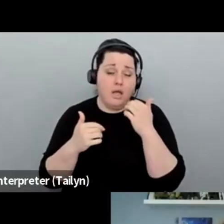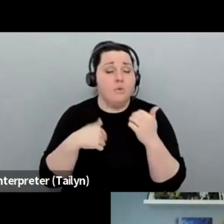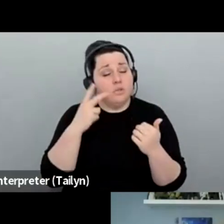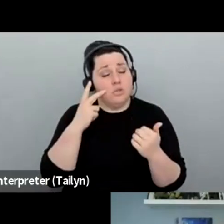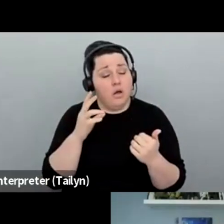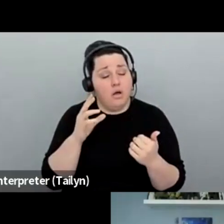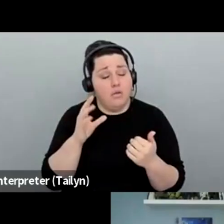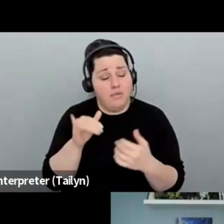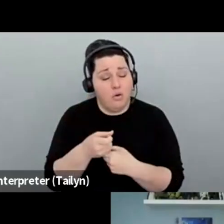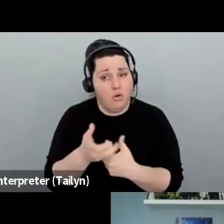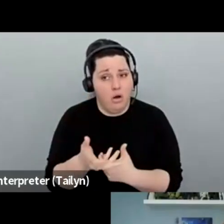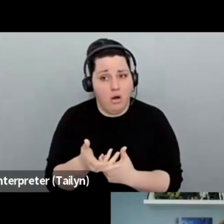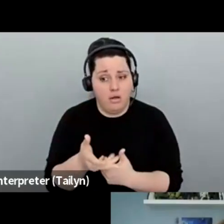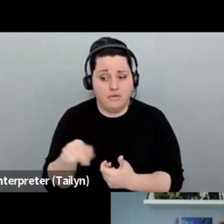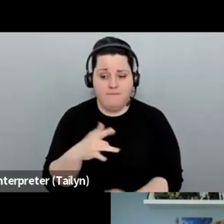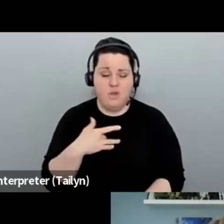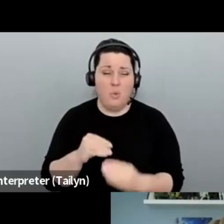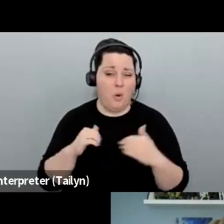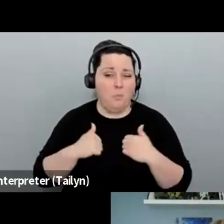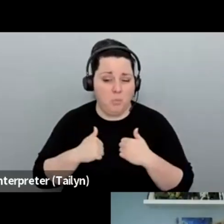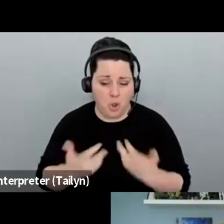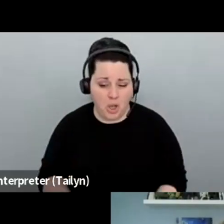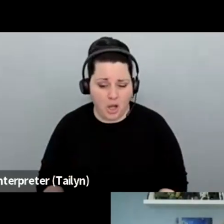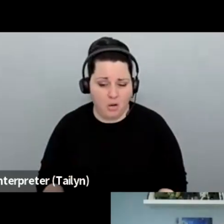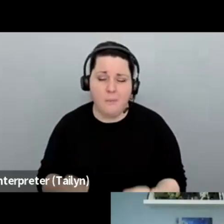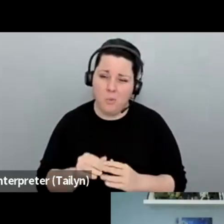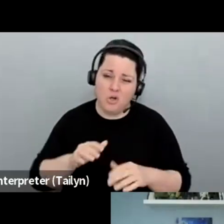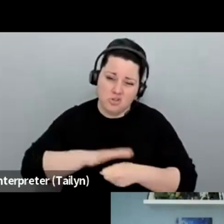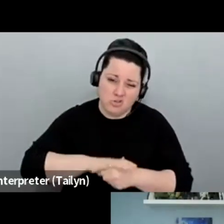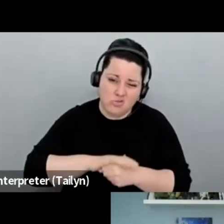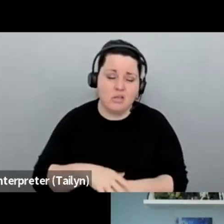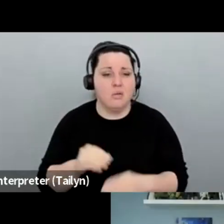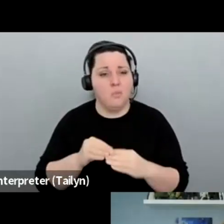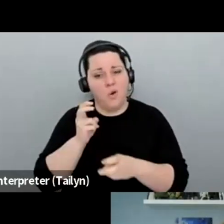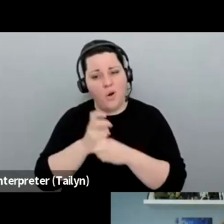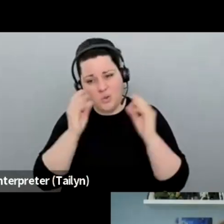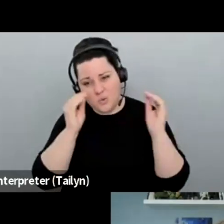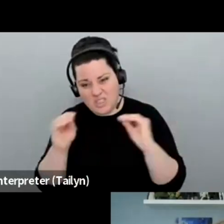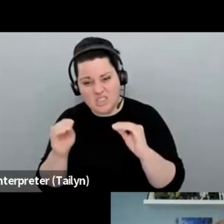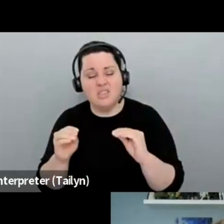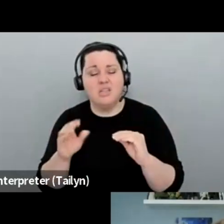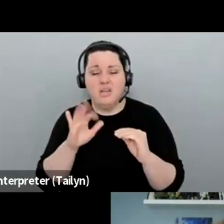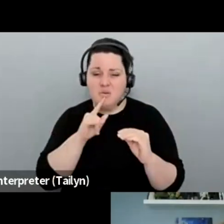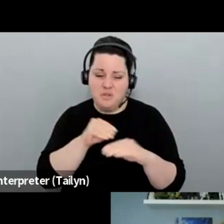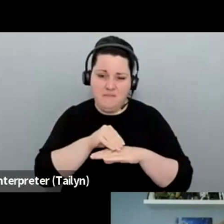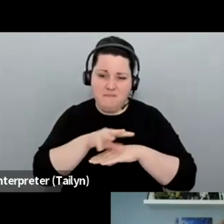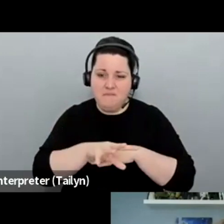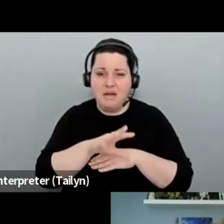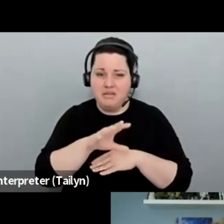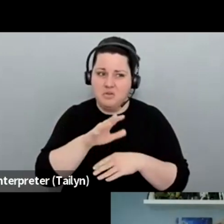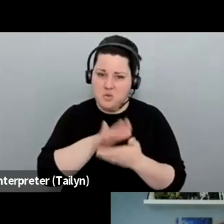them to feel more burnout, be stressed out, making it more difficult to teach, that it's affecting the climate in